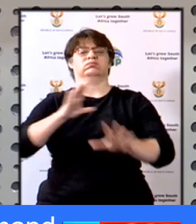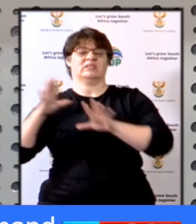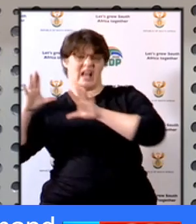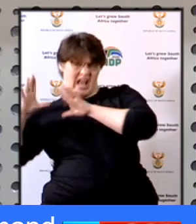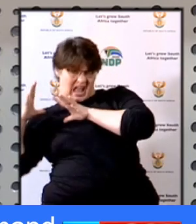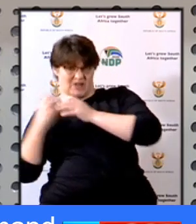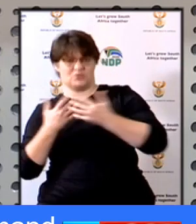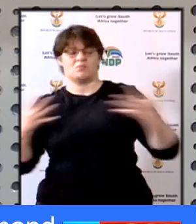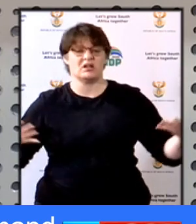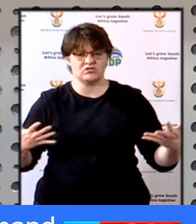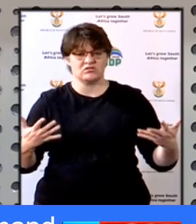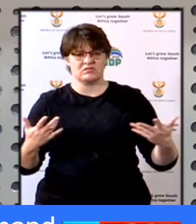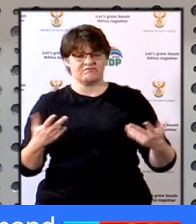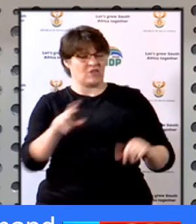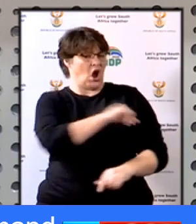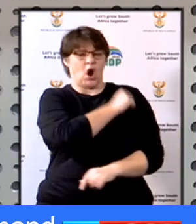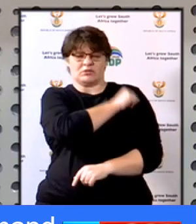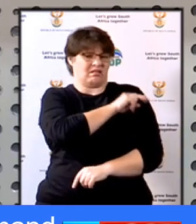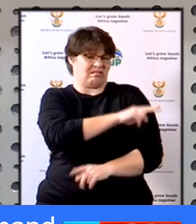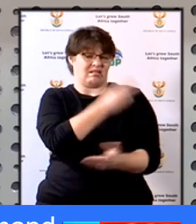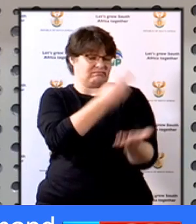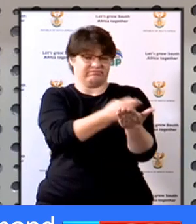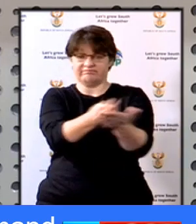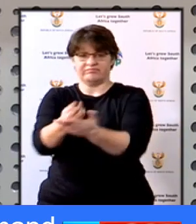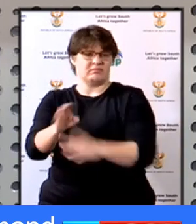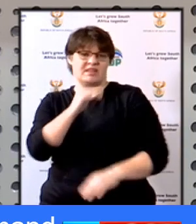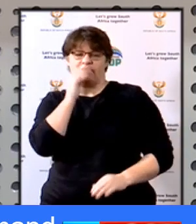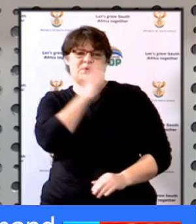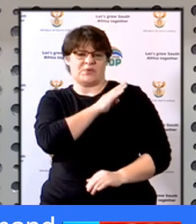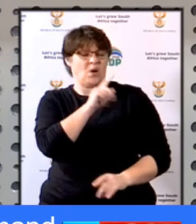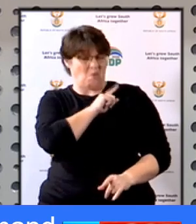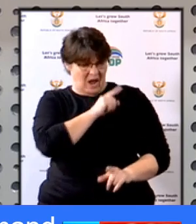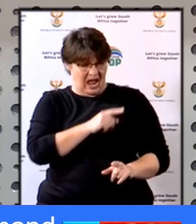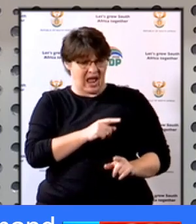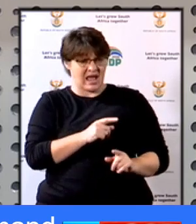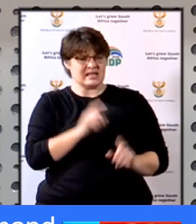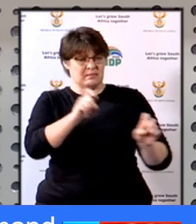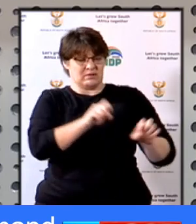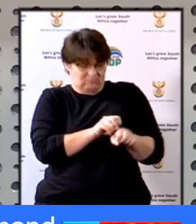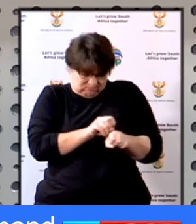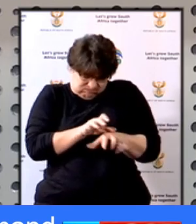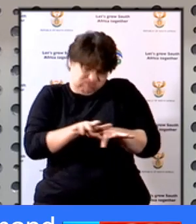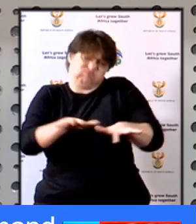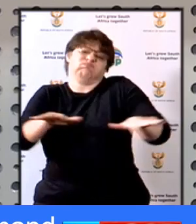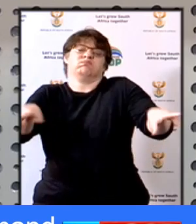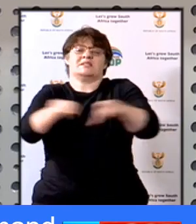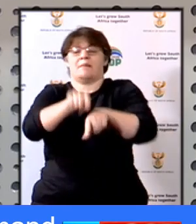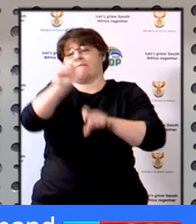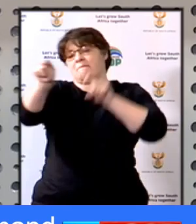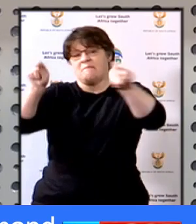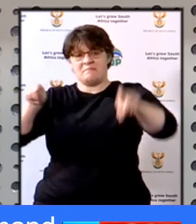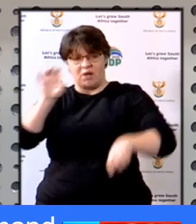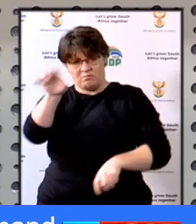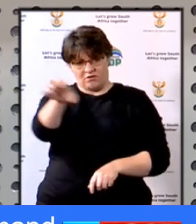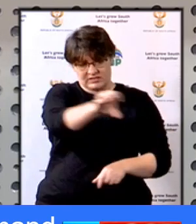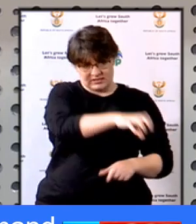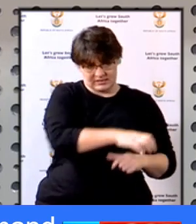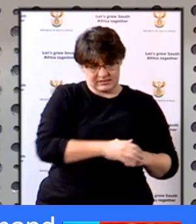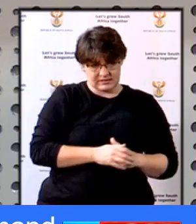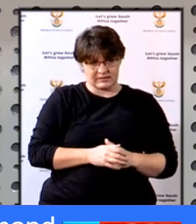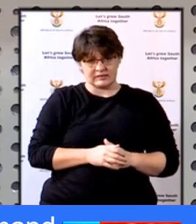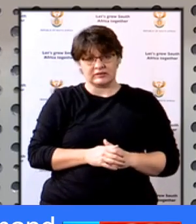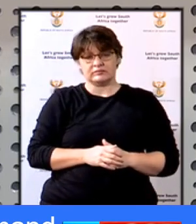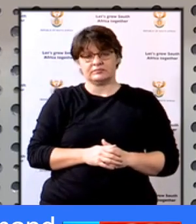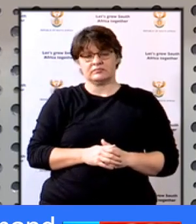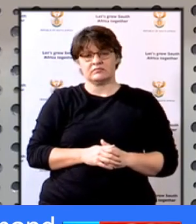strain, there won't be enough hospital beds everywhere in the country to manage that. On the notice